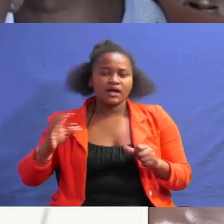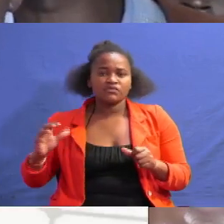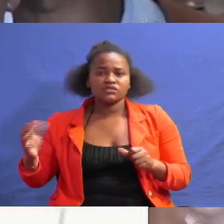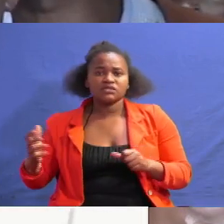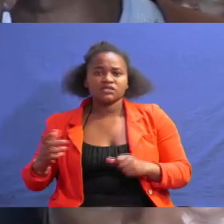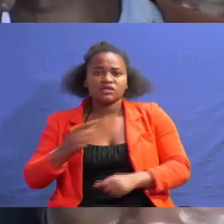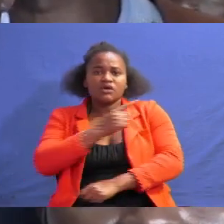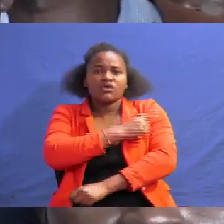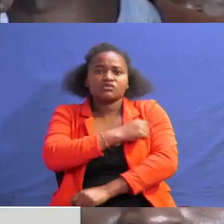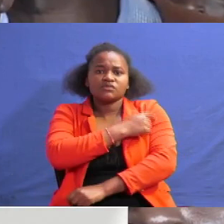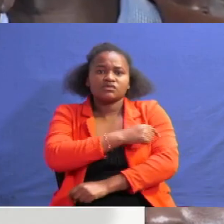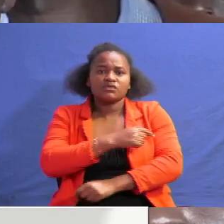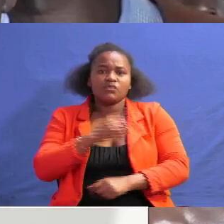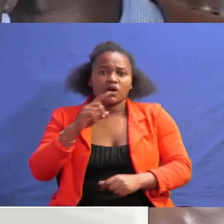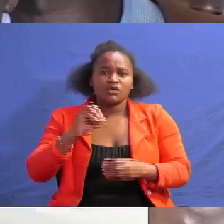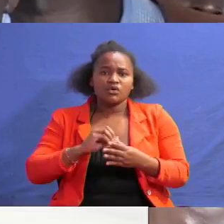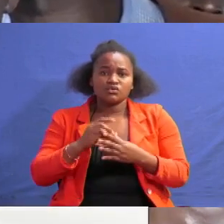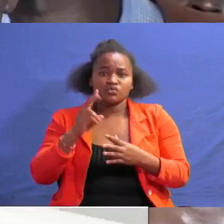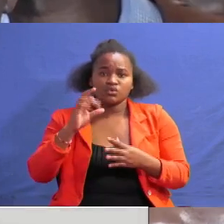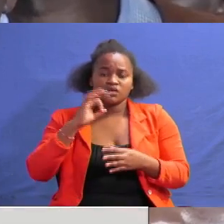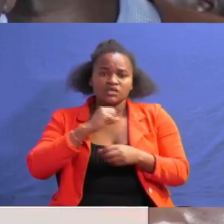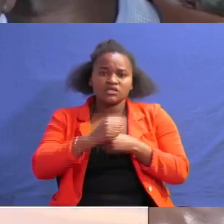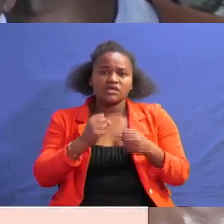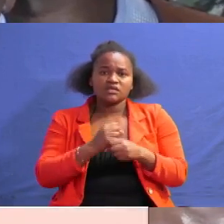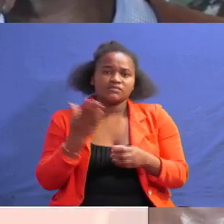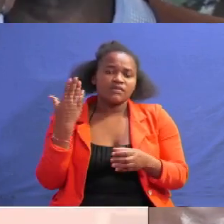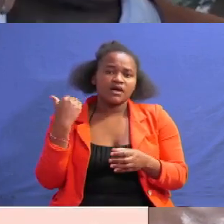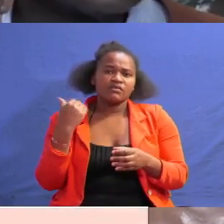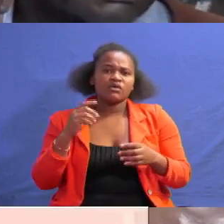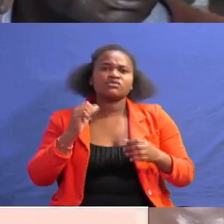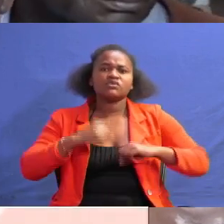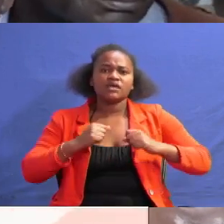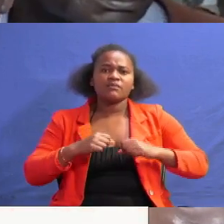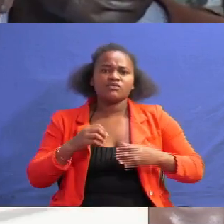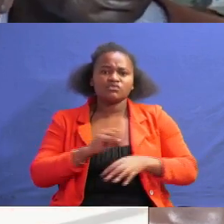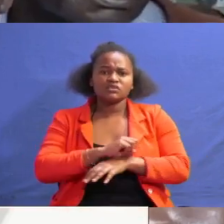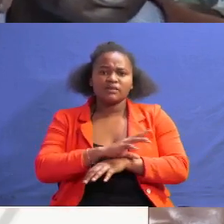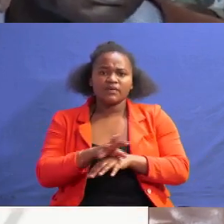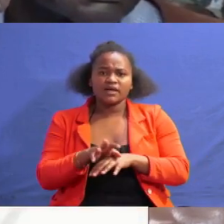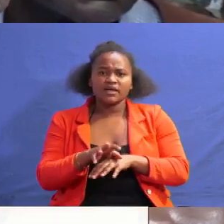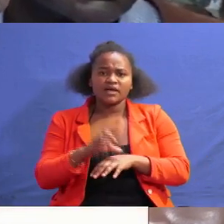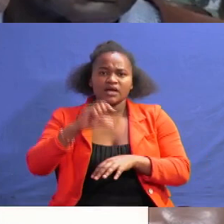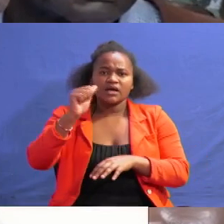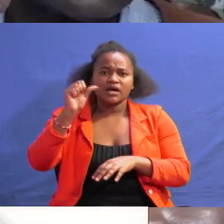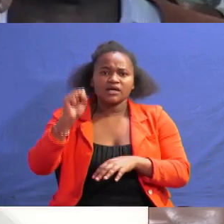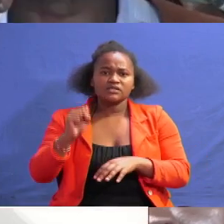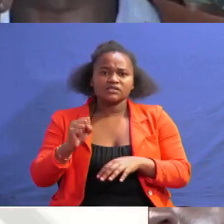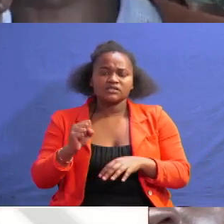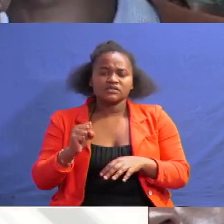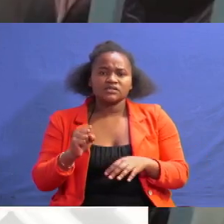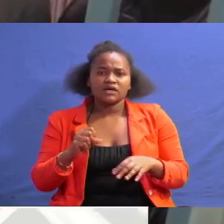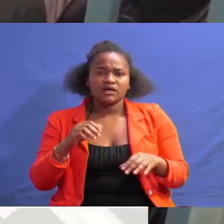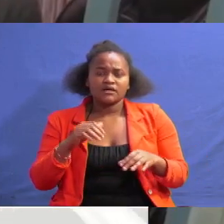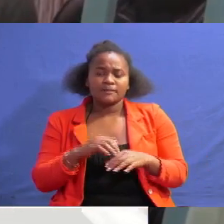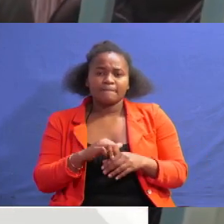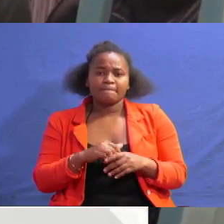1 year, 2 years back, was not only able to supply their own oxygen, but they were also able to supply to nearby facilities and